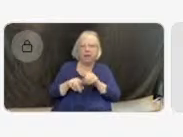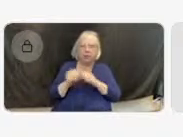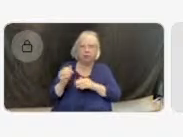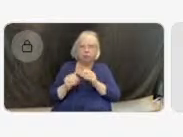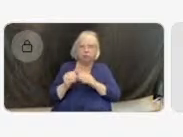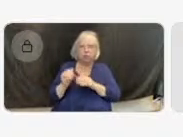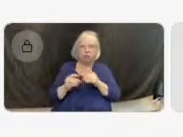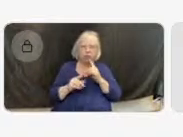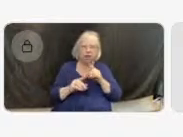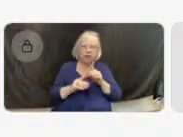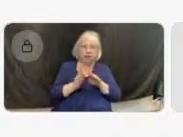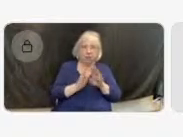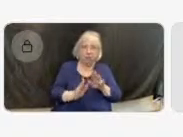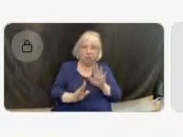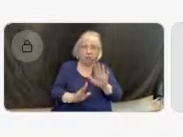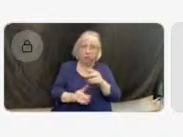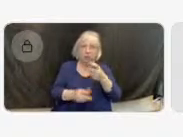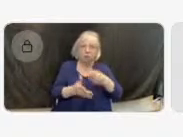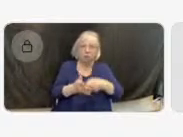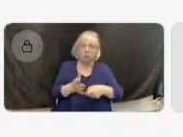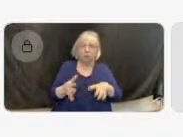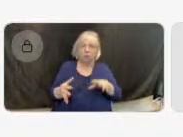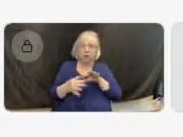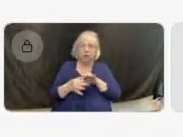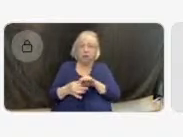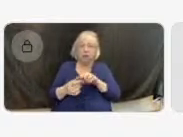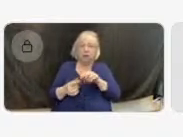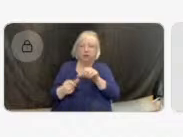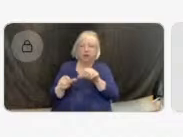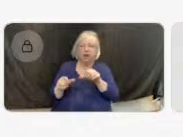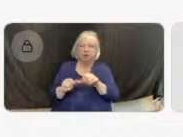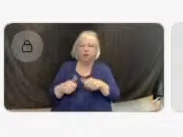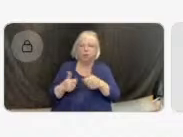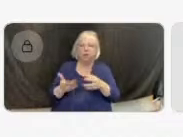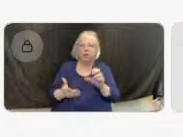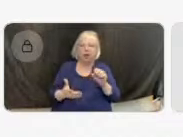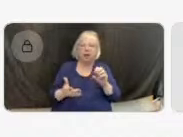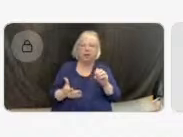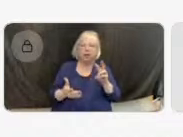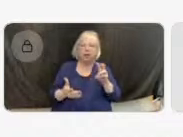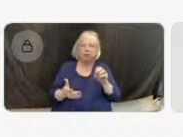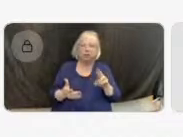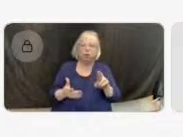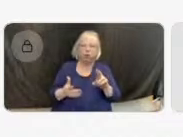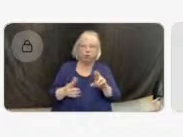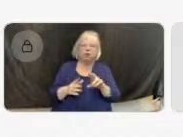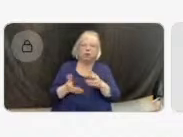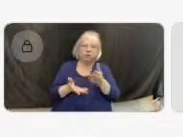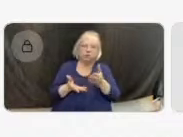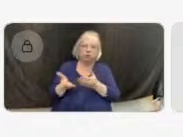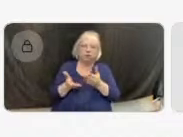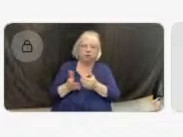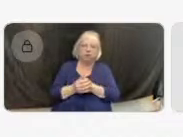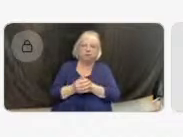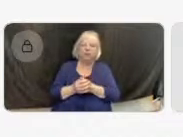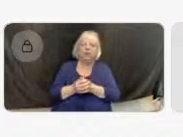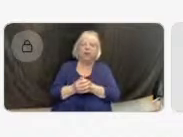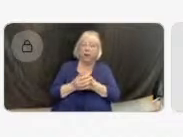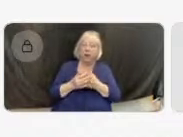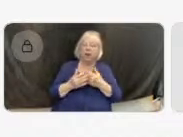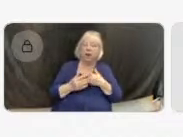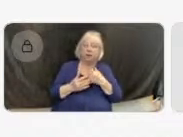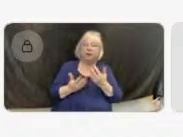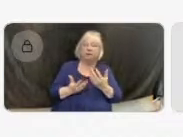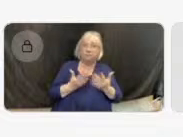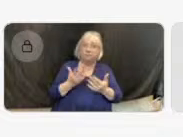their cost to connect up to this area to provide sewer service to this area. There is a fire station